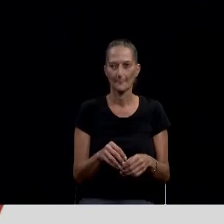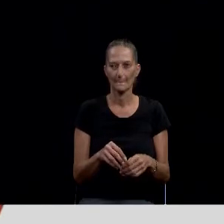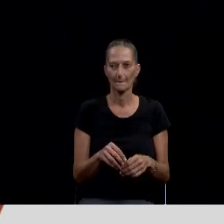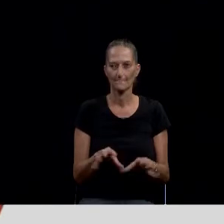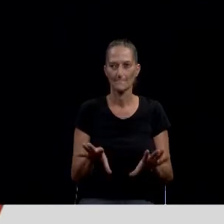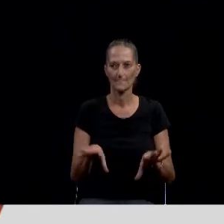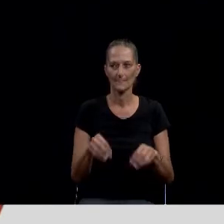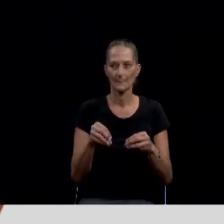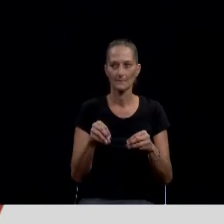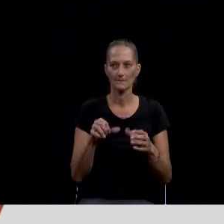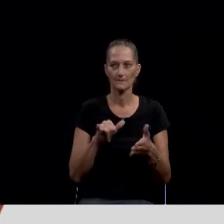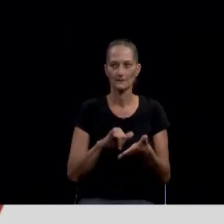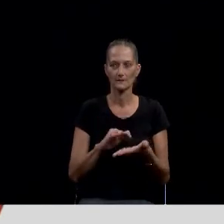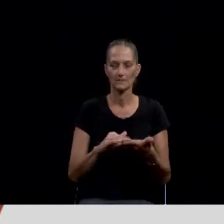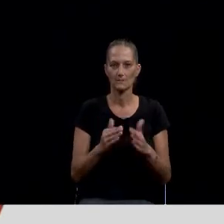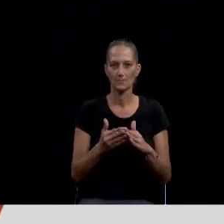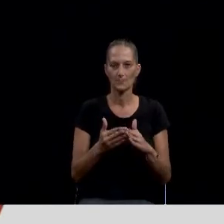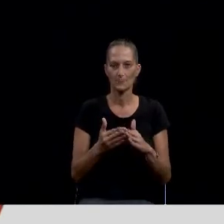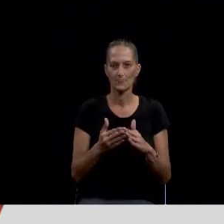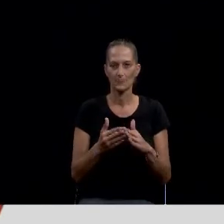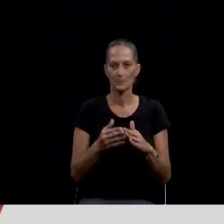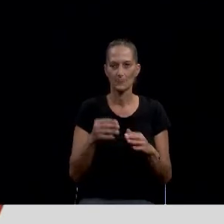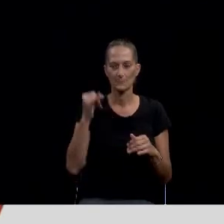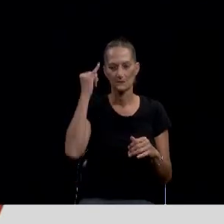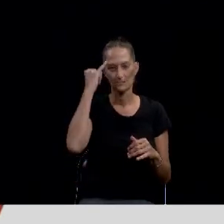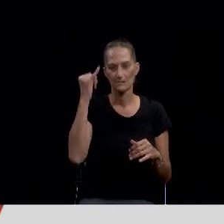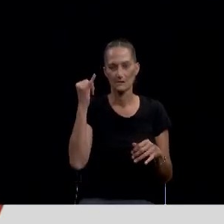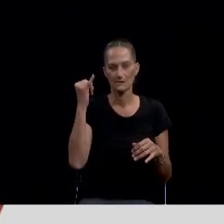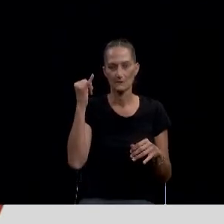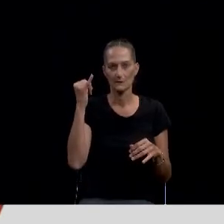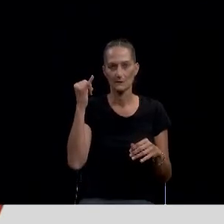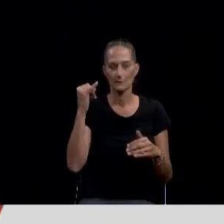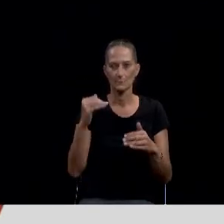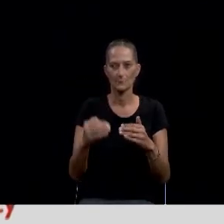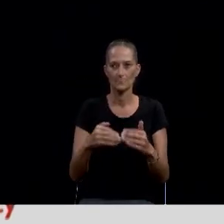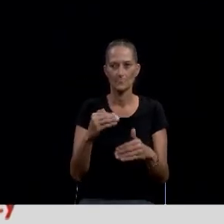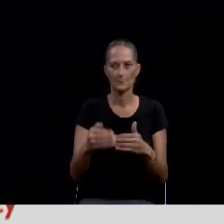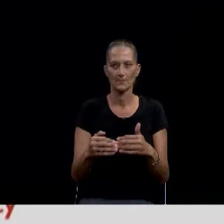plans over to the city for construction in coordination with surrounding developments.